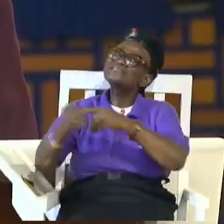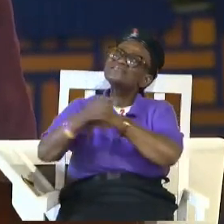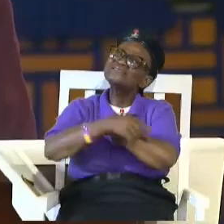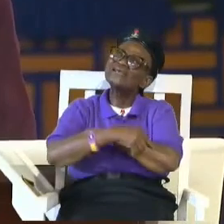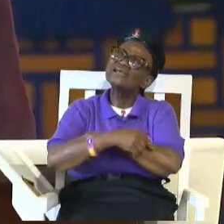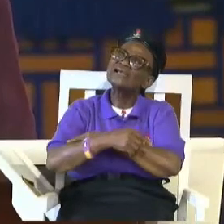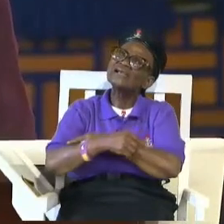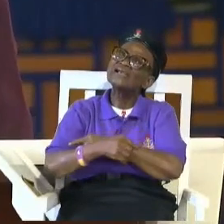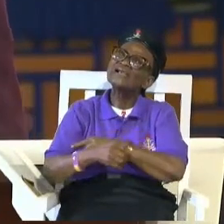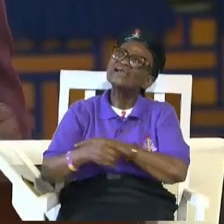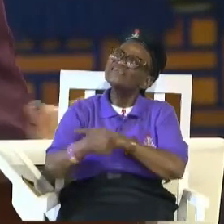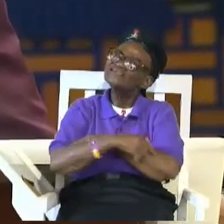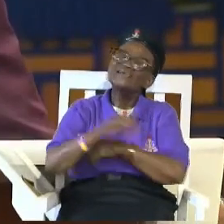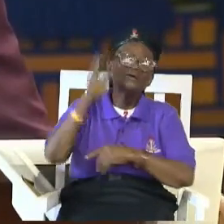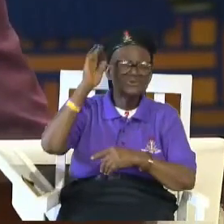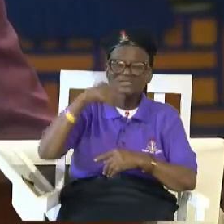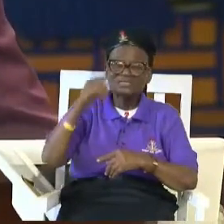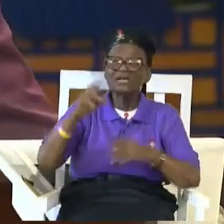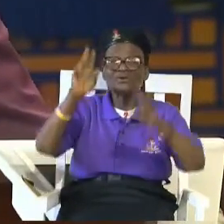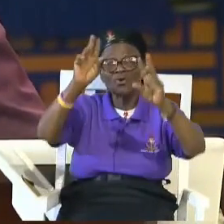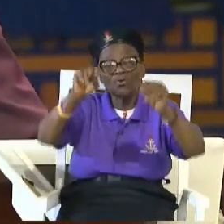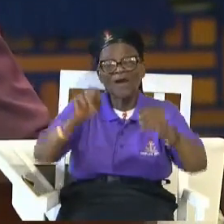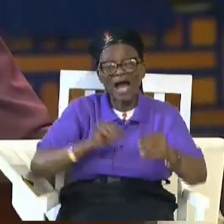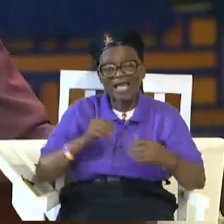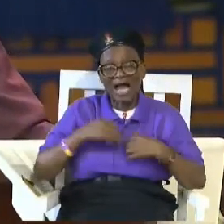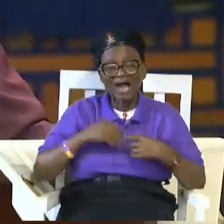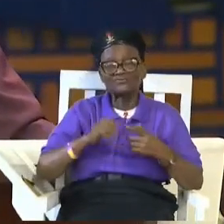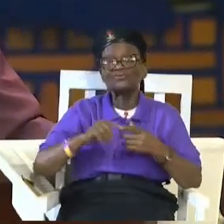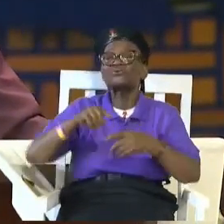day was, I have to go.